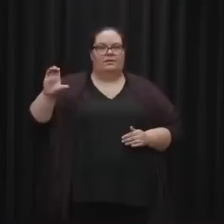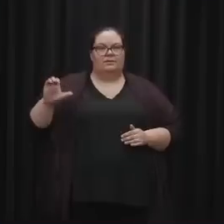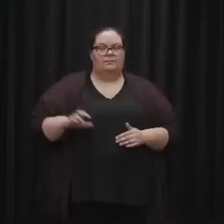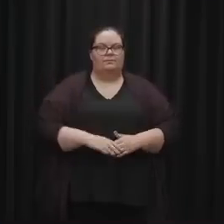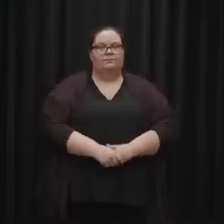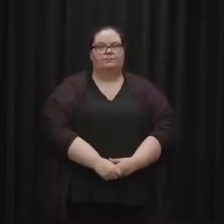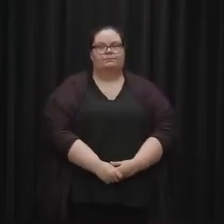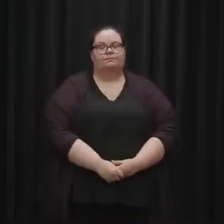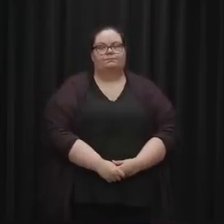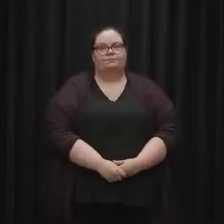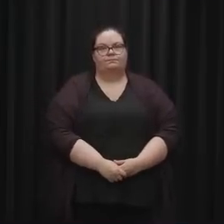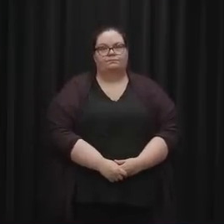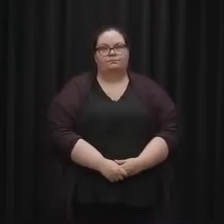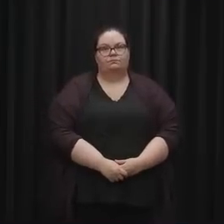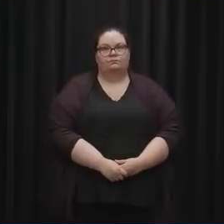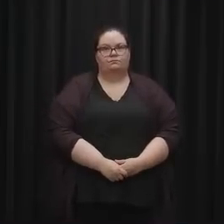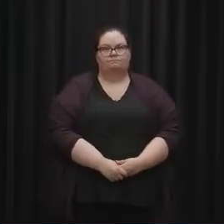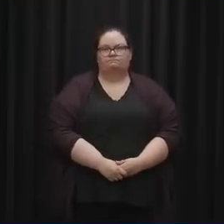CBC.